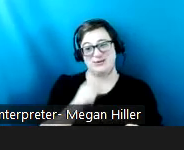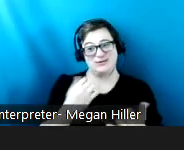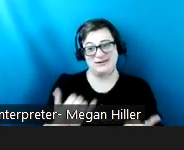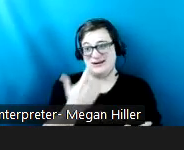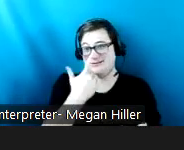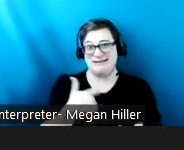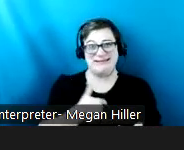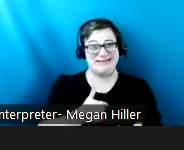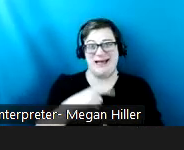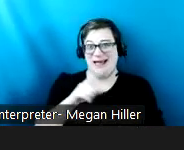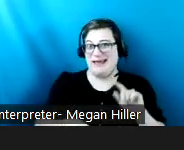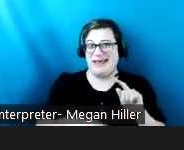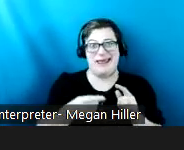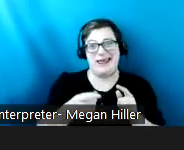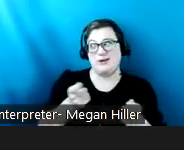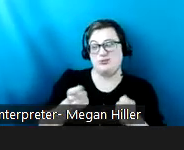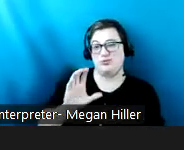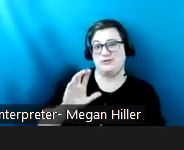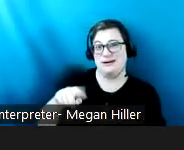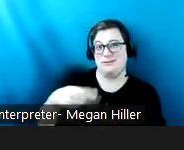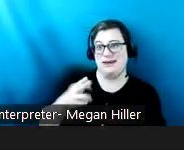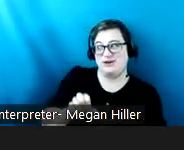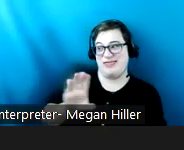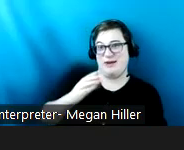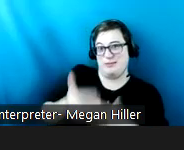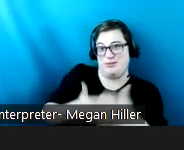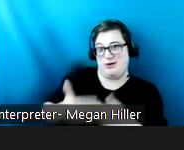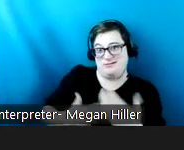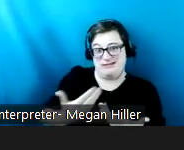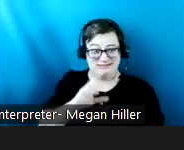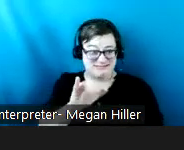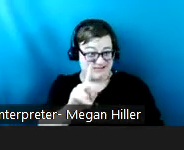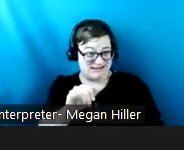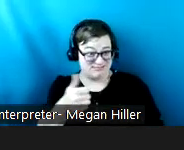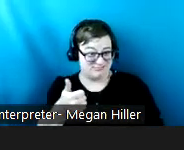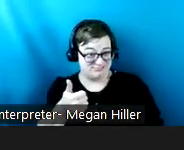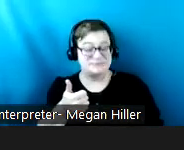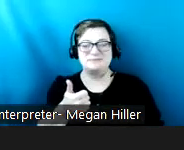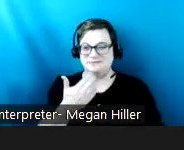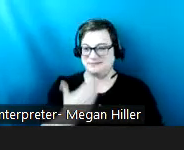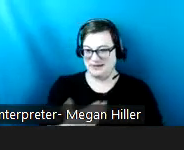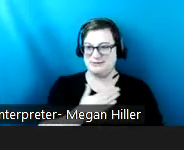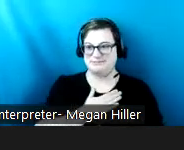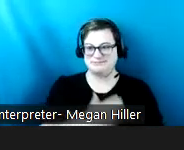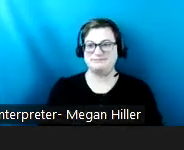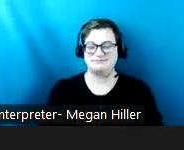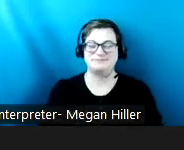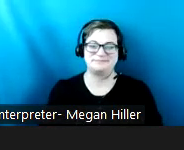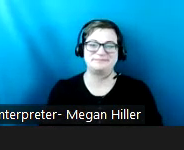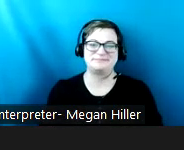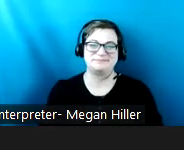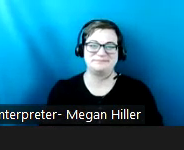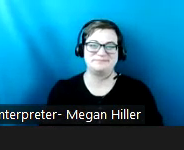the authority to control CDPHE's process. What do you think, Cindy? Thank you. I appreciate that. Sure.